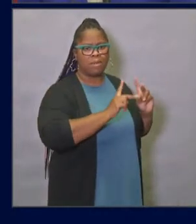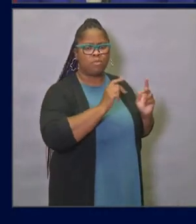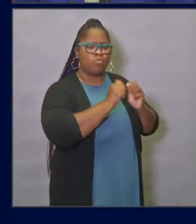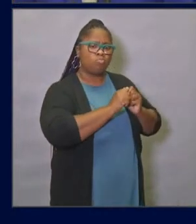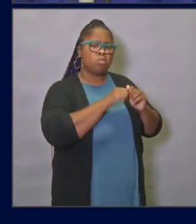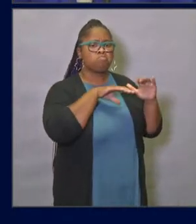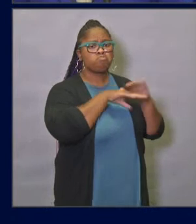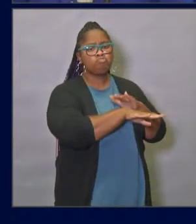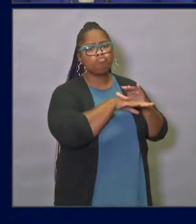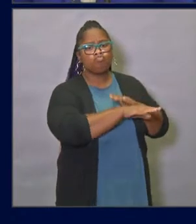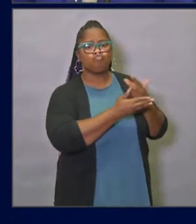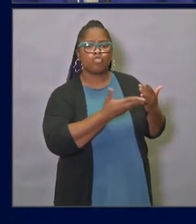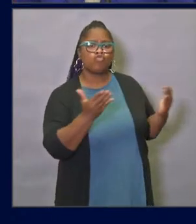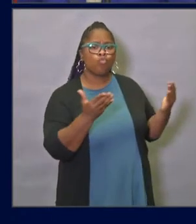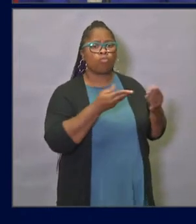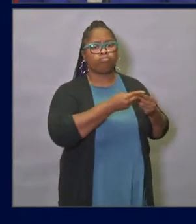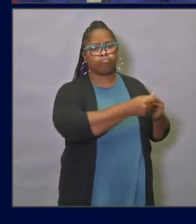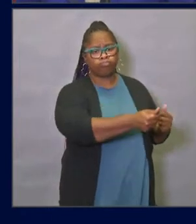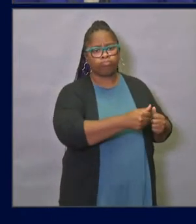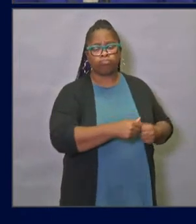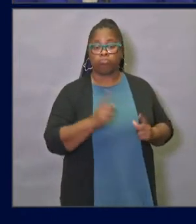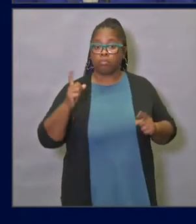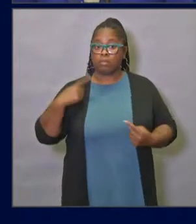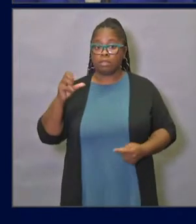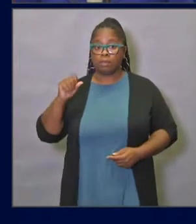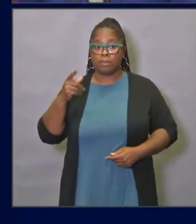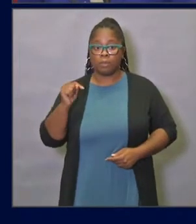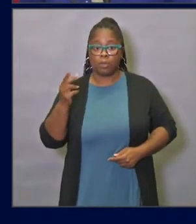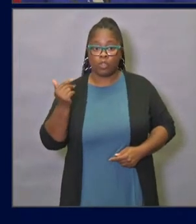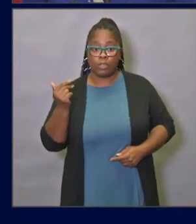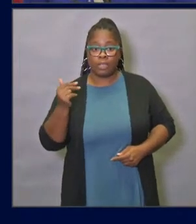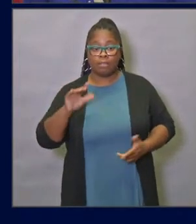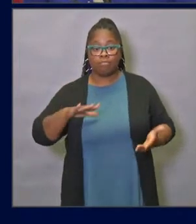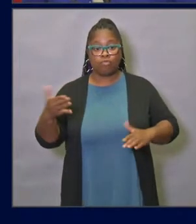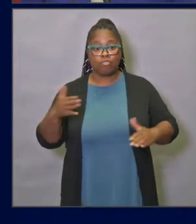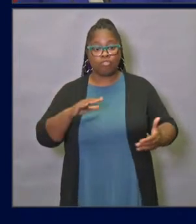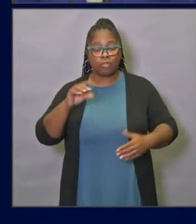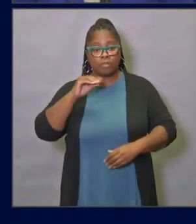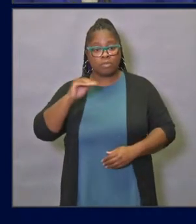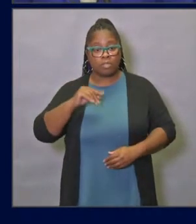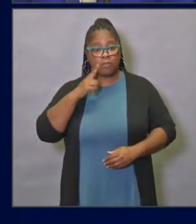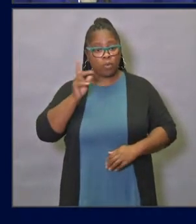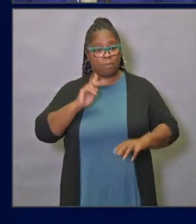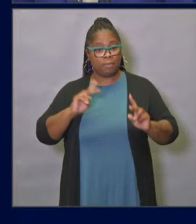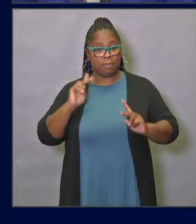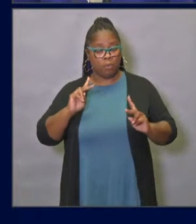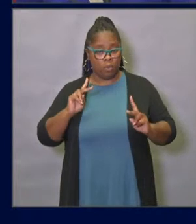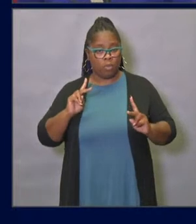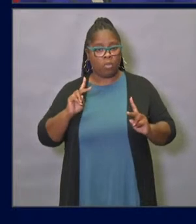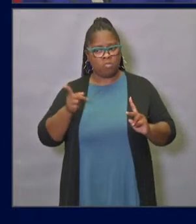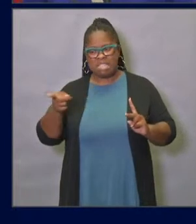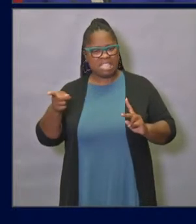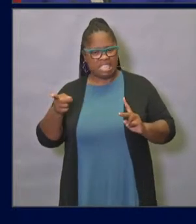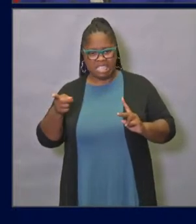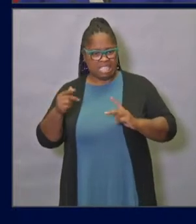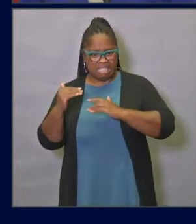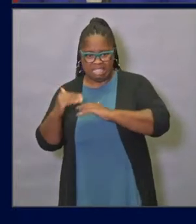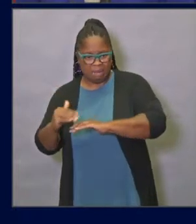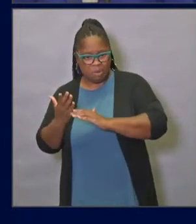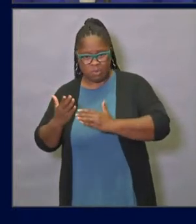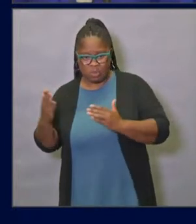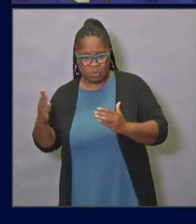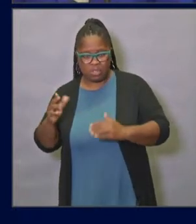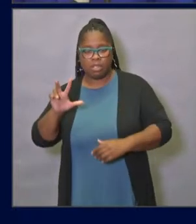high resource areas. As of September 13th, the mortality rate amongst people living in areas with the fewest resources